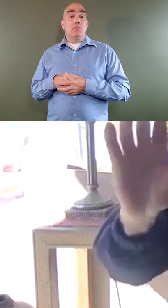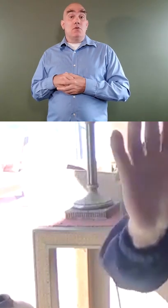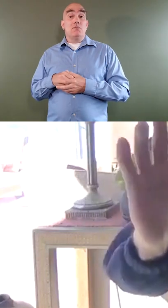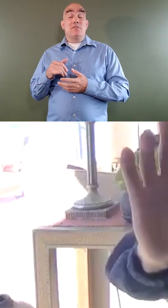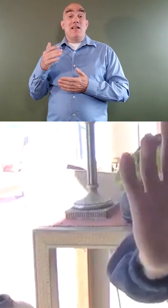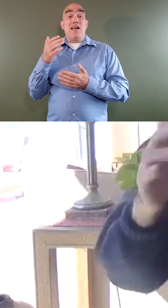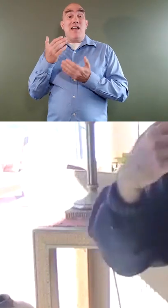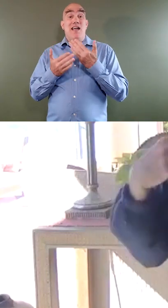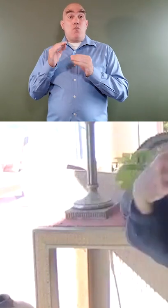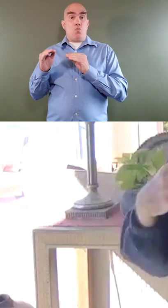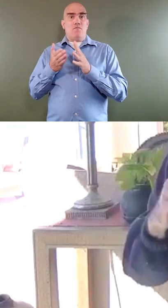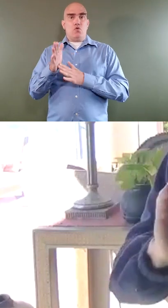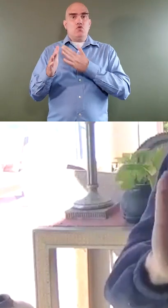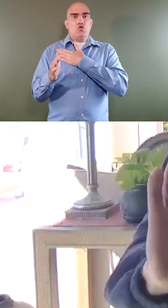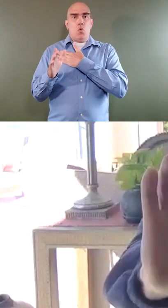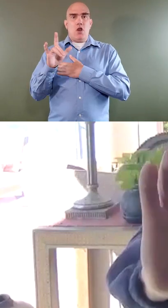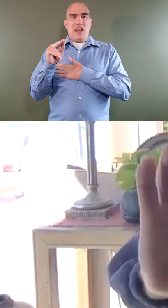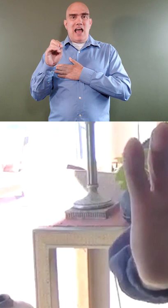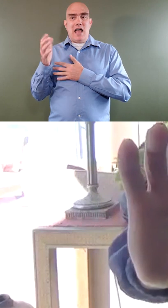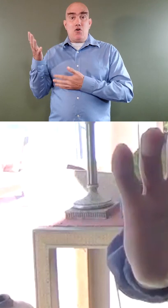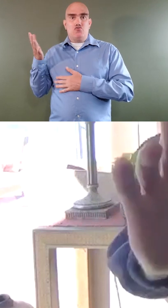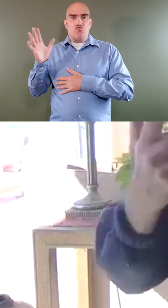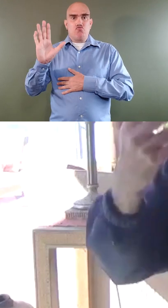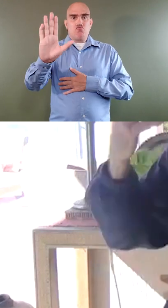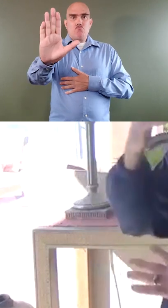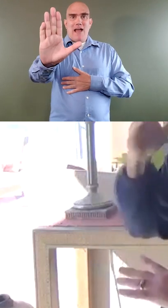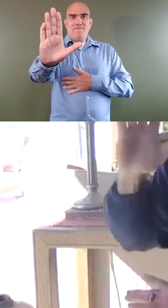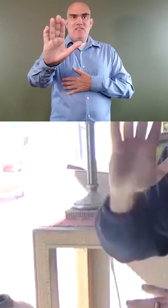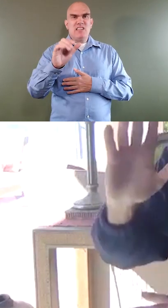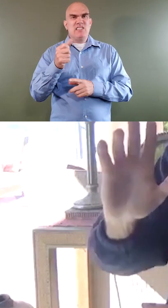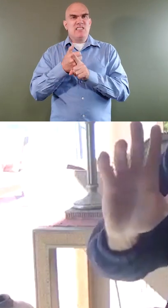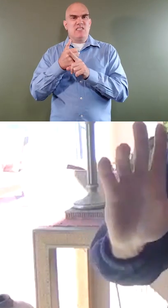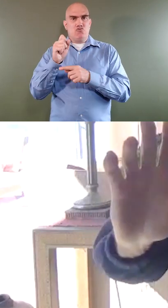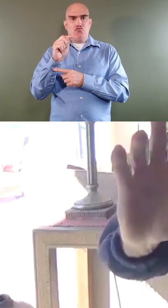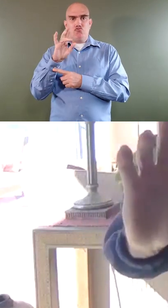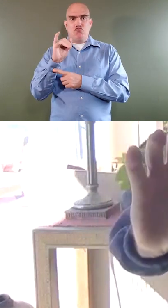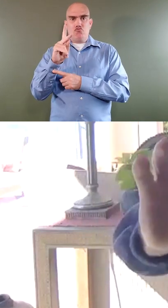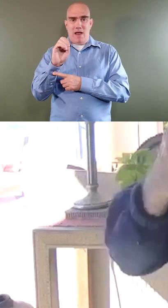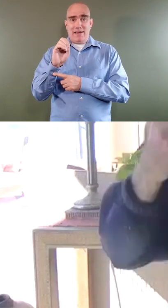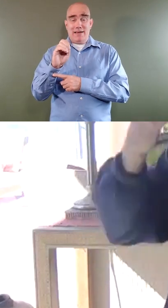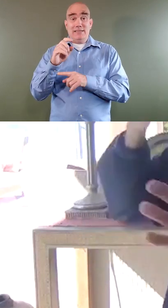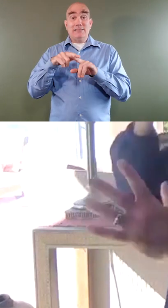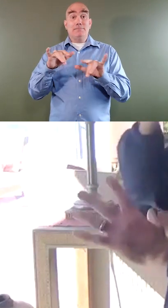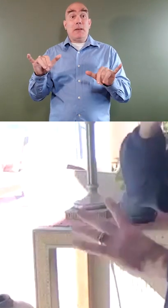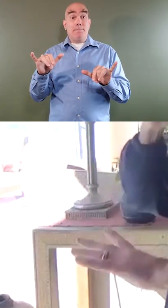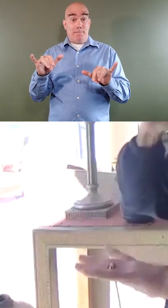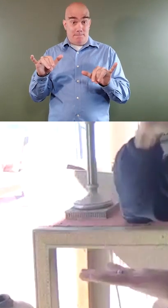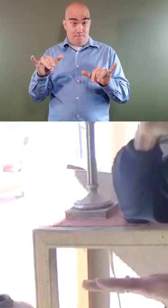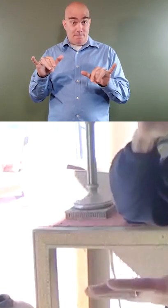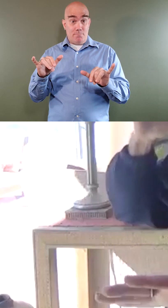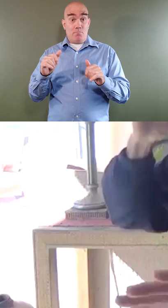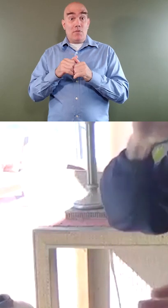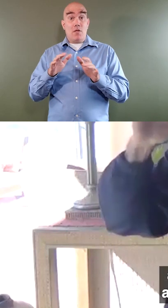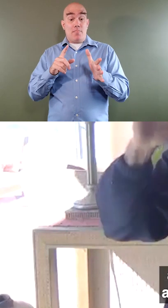driving this hand through the shoulder line, which is a strike. At the same time, pulling